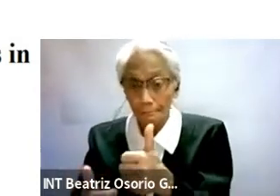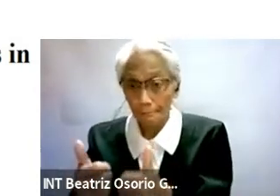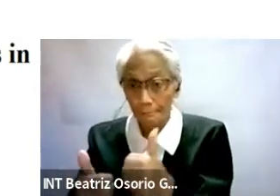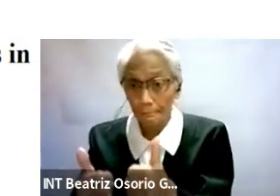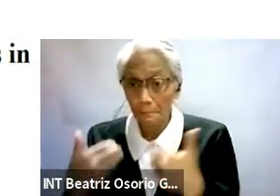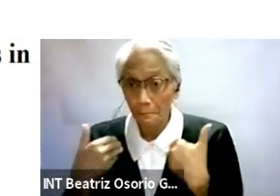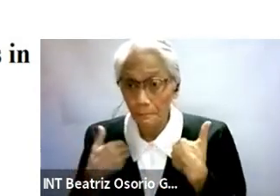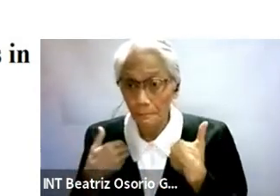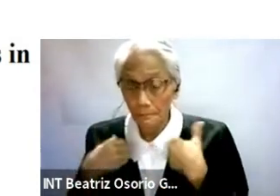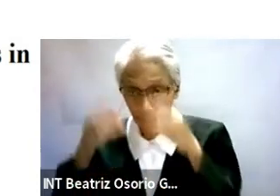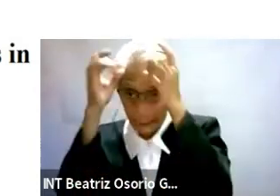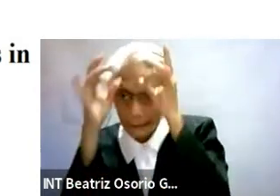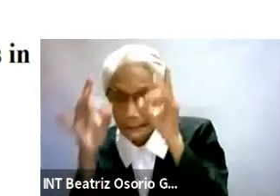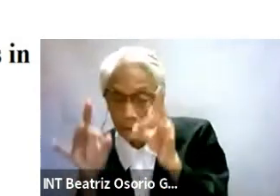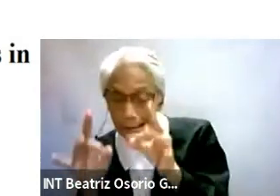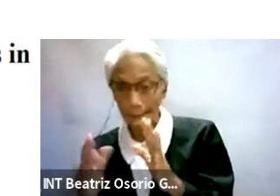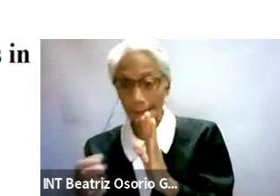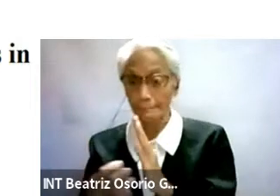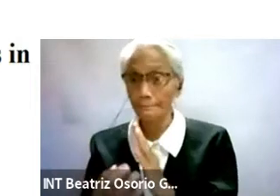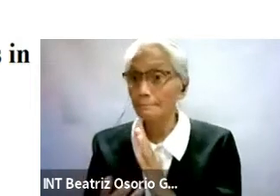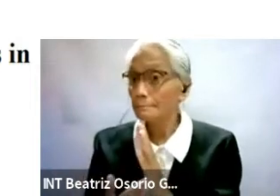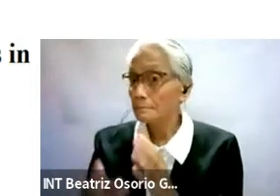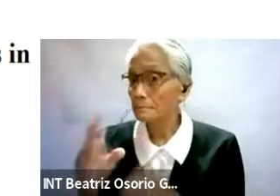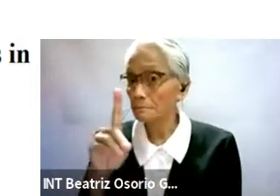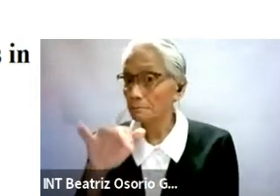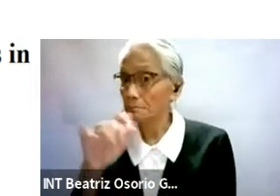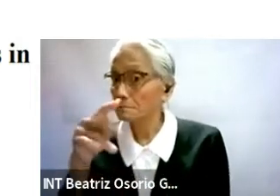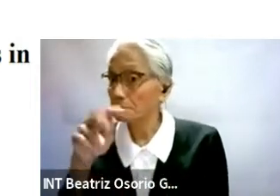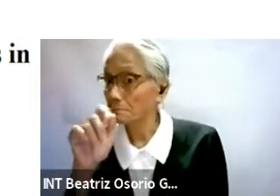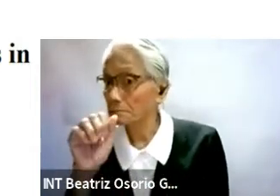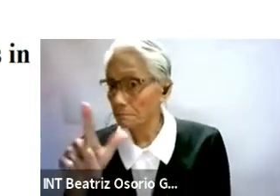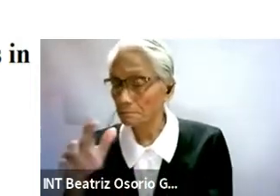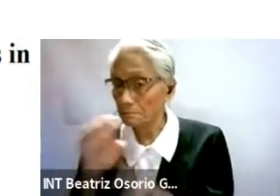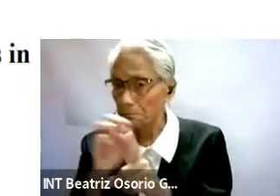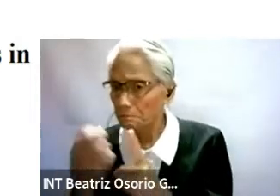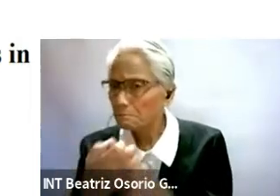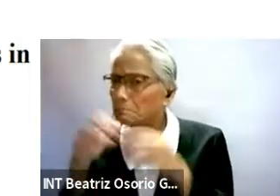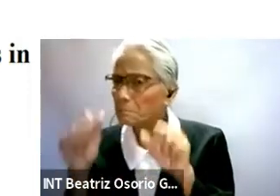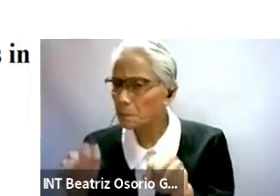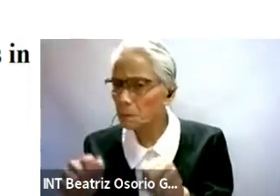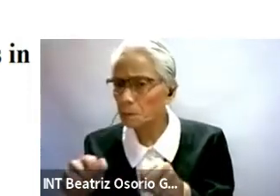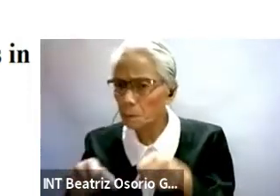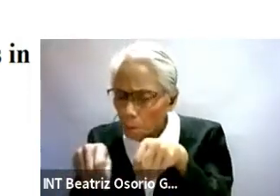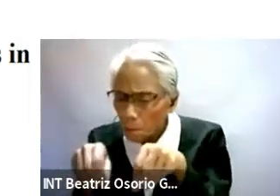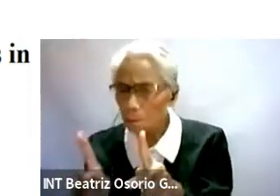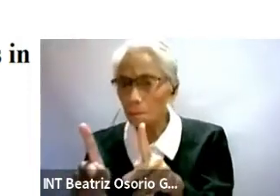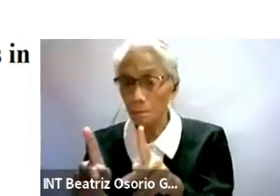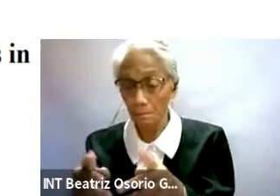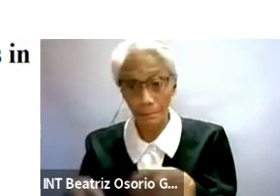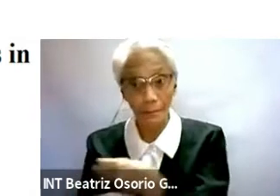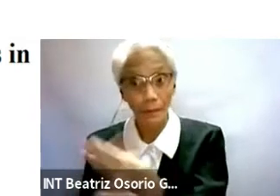and dangers of the digital environment, while also addressing the positive opportunities it provides for